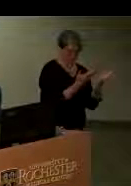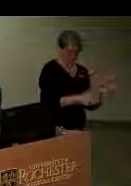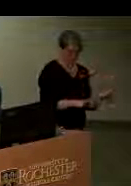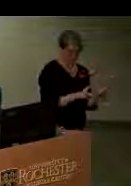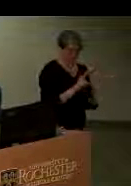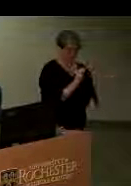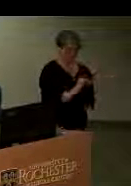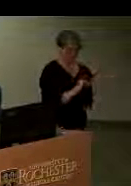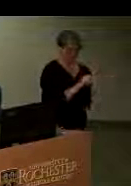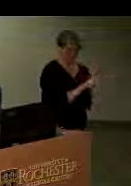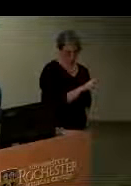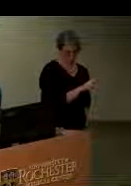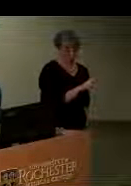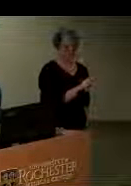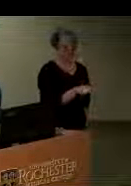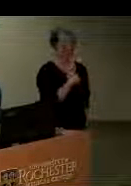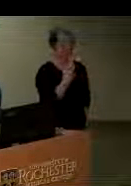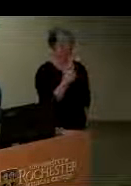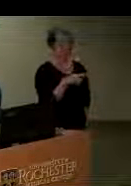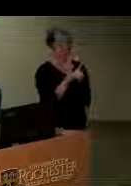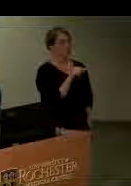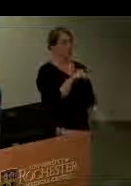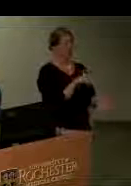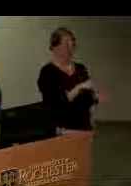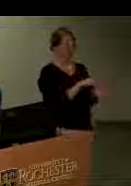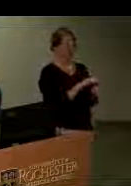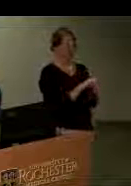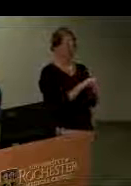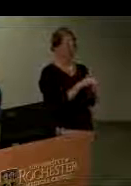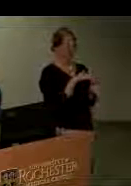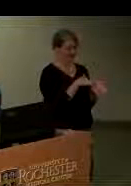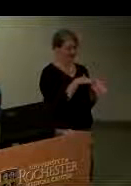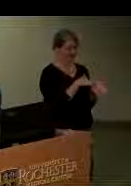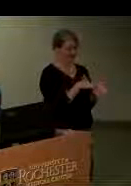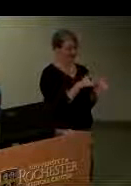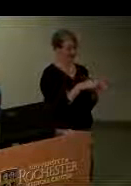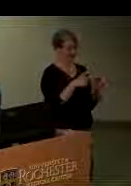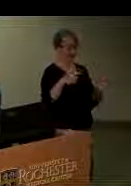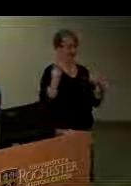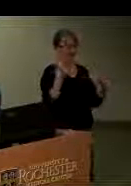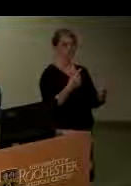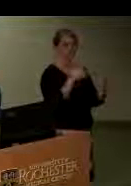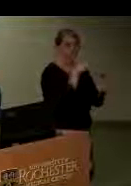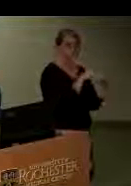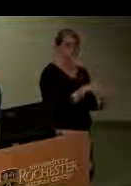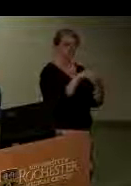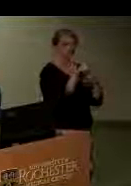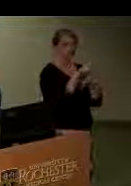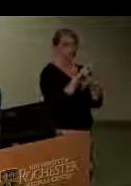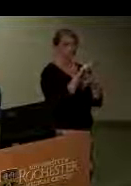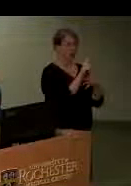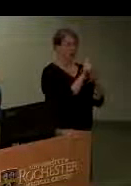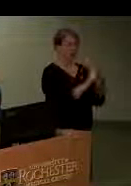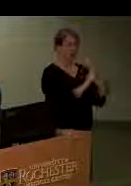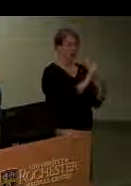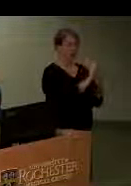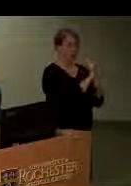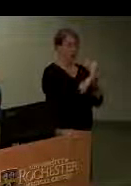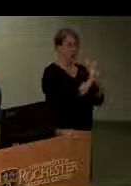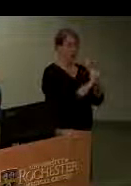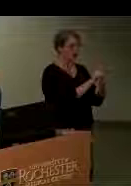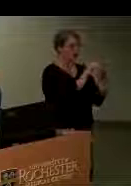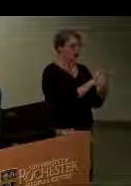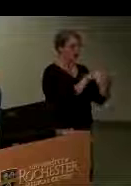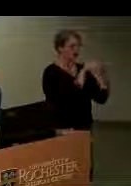NYU, I was $20,000 in debt. I had been studying 120-hour work weeks of